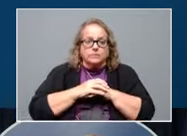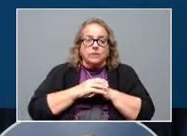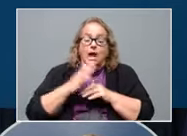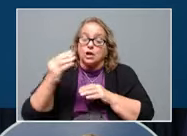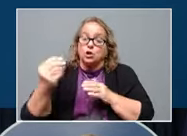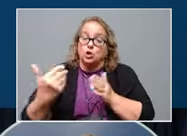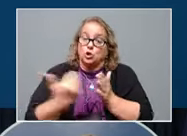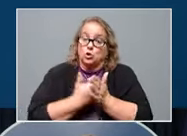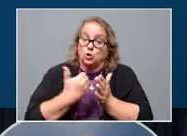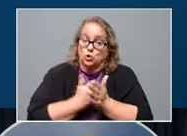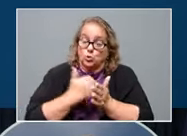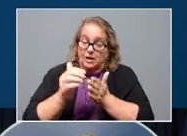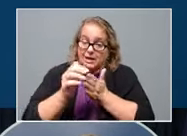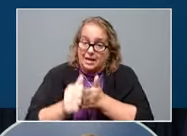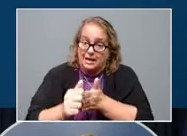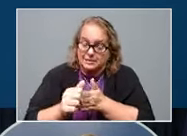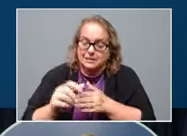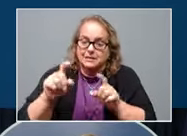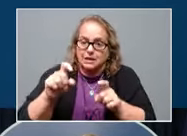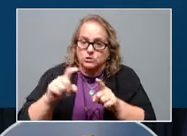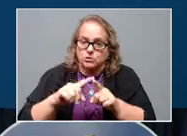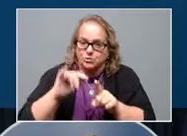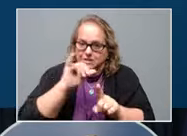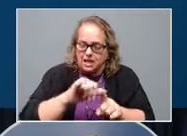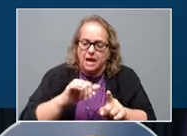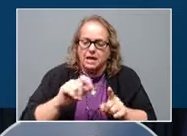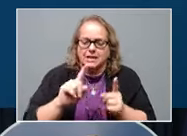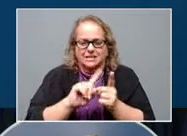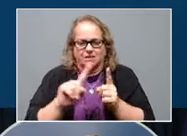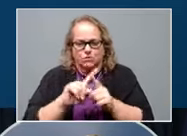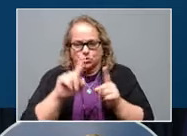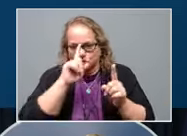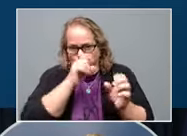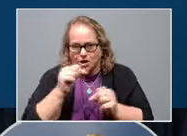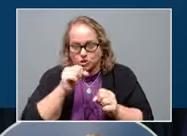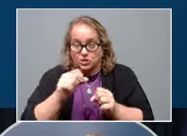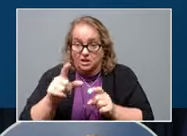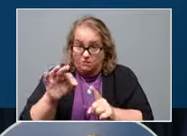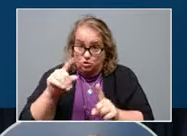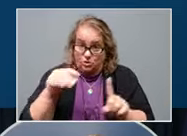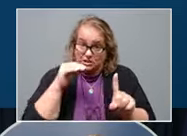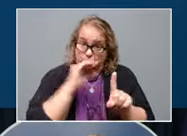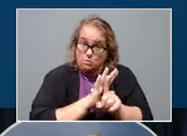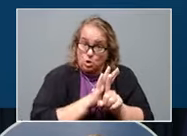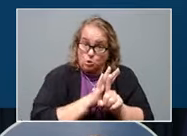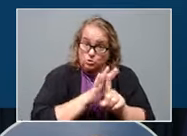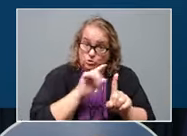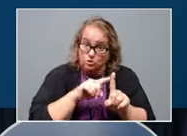modified quarantine strategy to allow students who are exposed to other students with COVID-19 at school